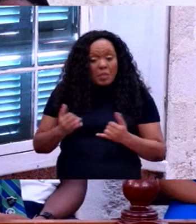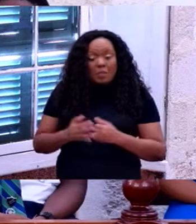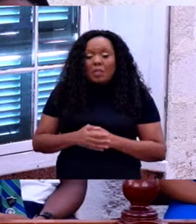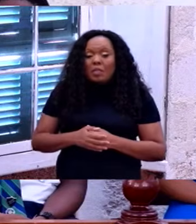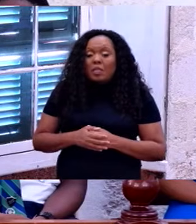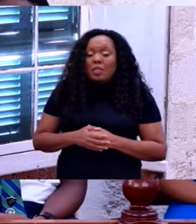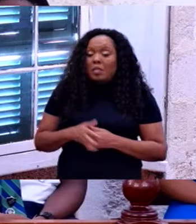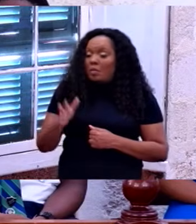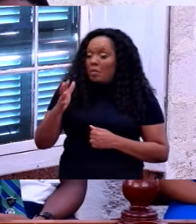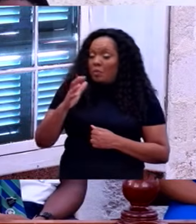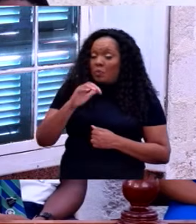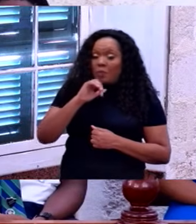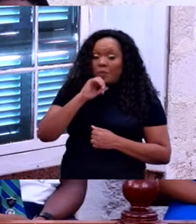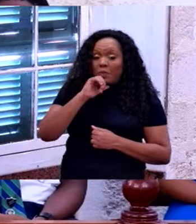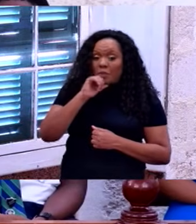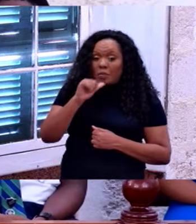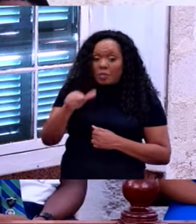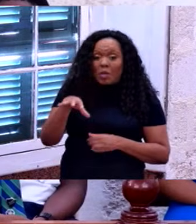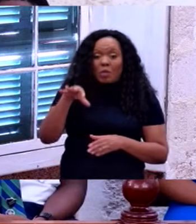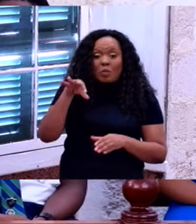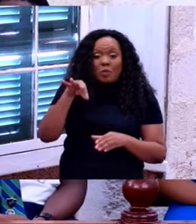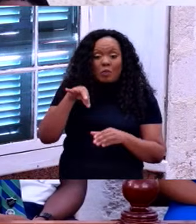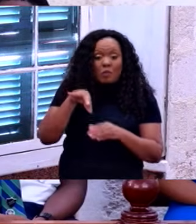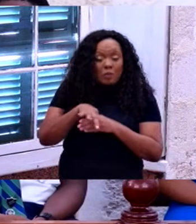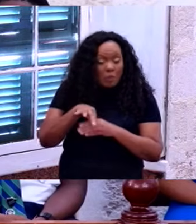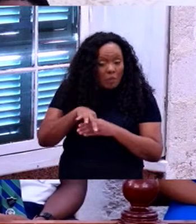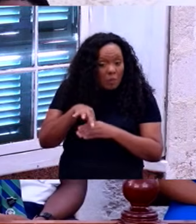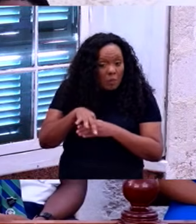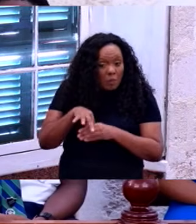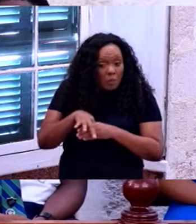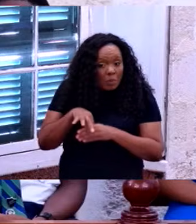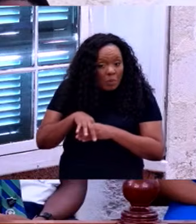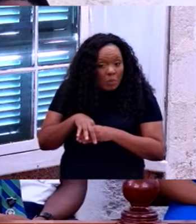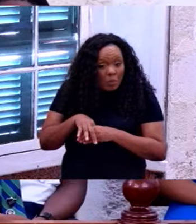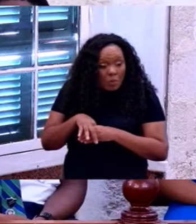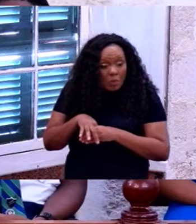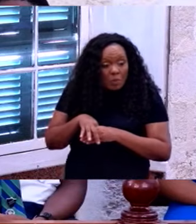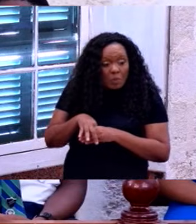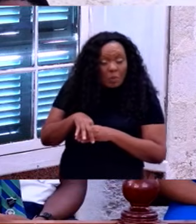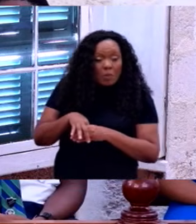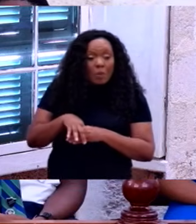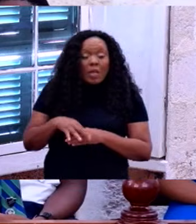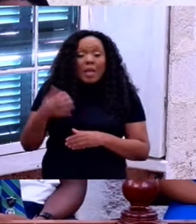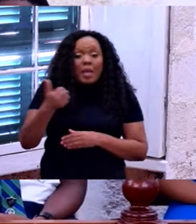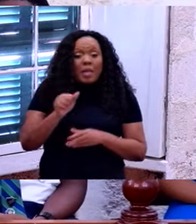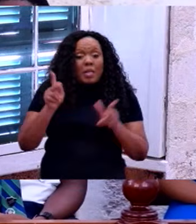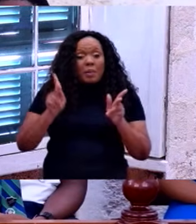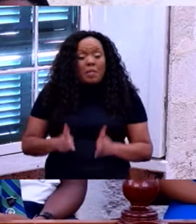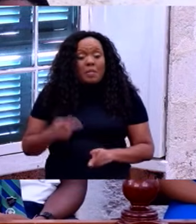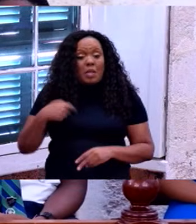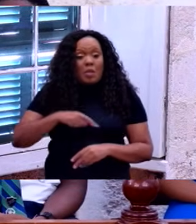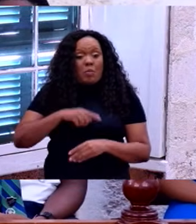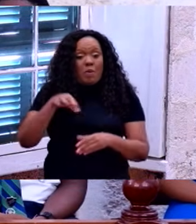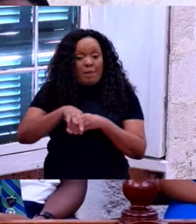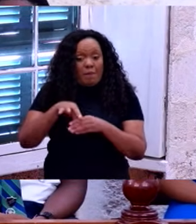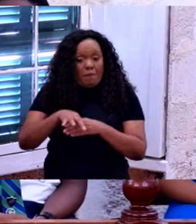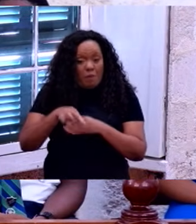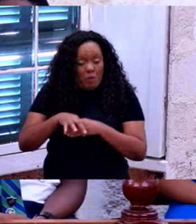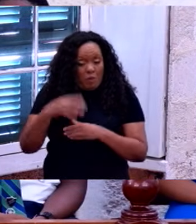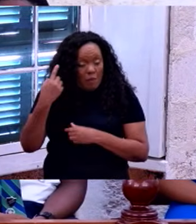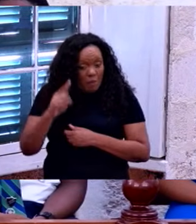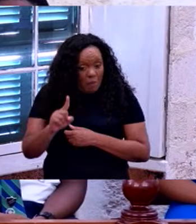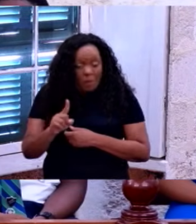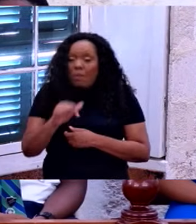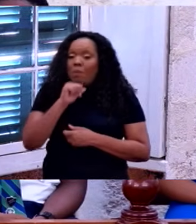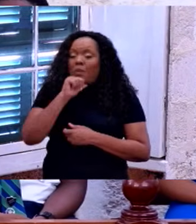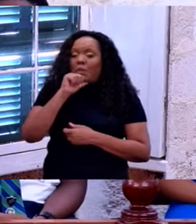no longer shall an elected MP be able to sit as Speaker of the House. Now what's interesting